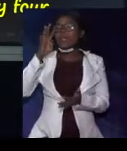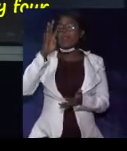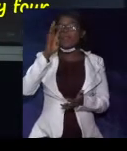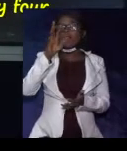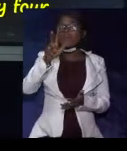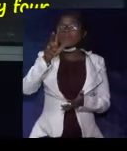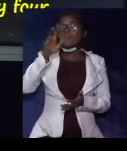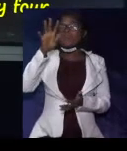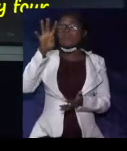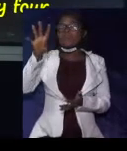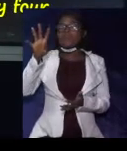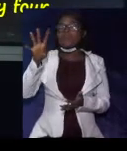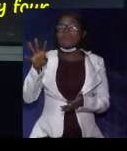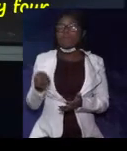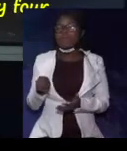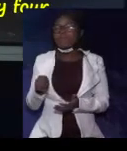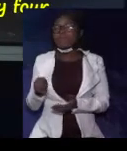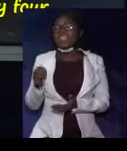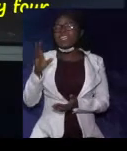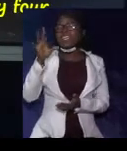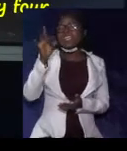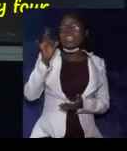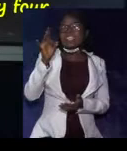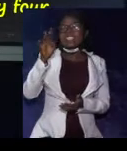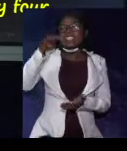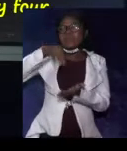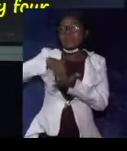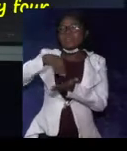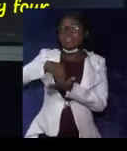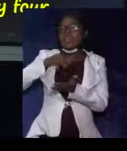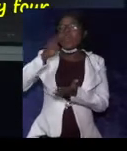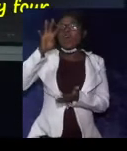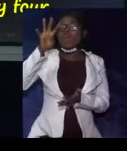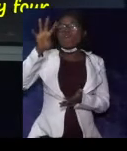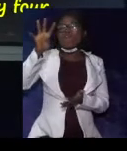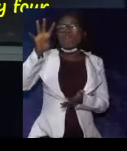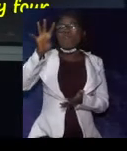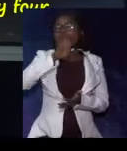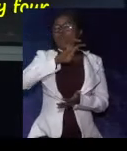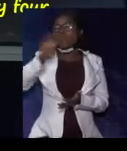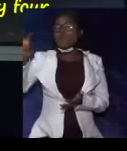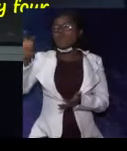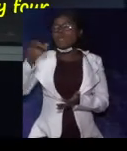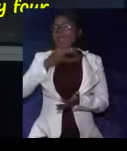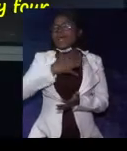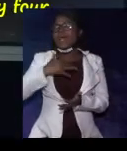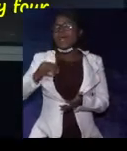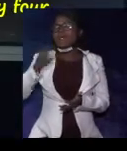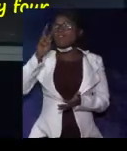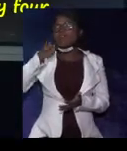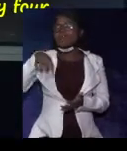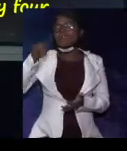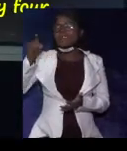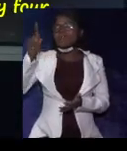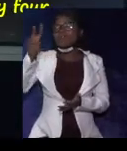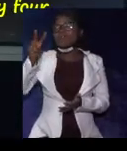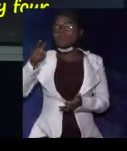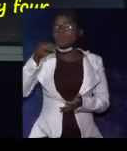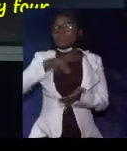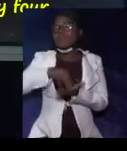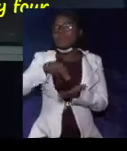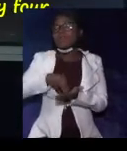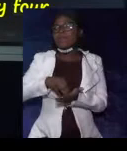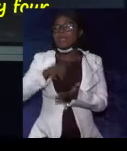5,634. Did you get that right? Let's say the first one. 22 trillion, 18 billion, 422 million,